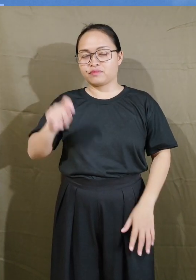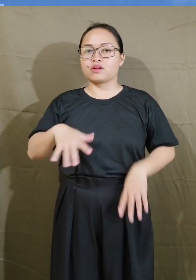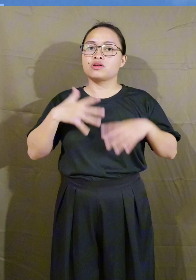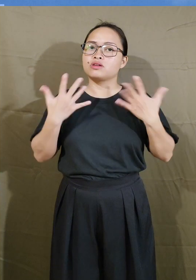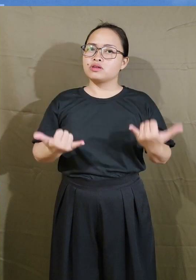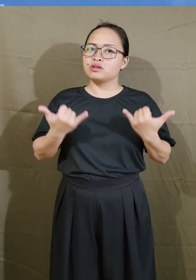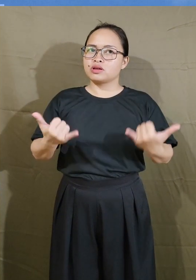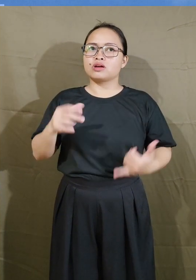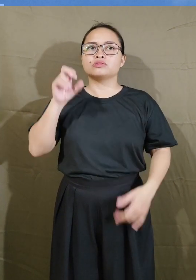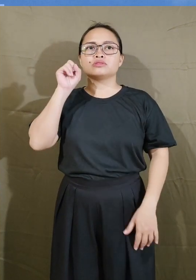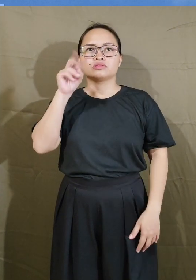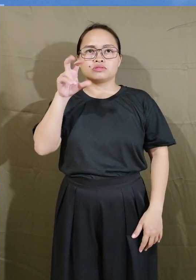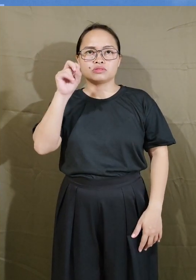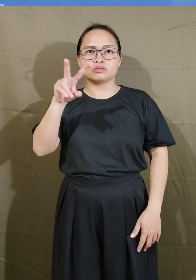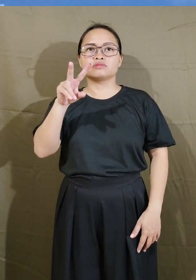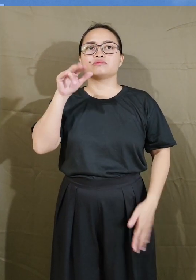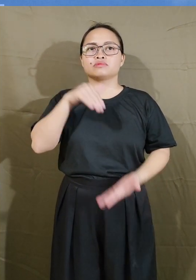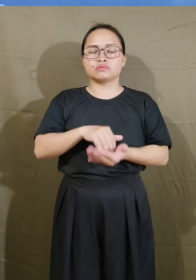Now